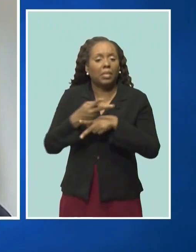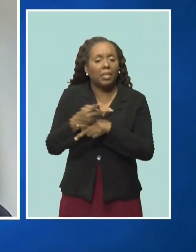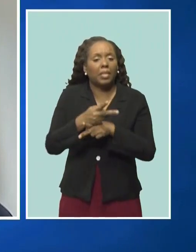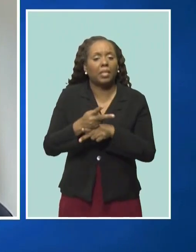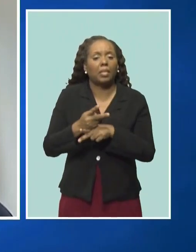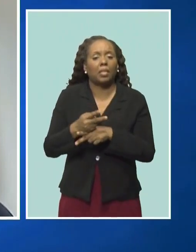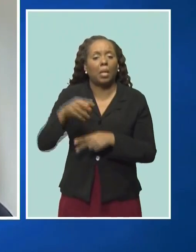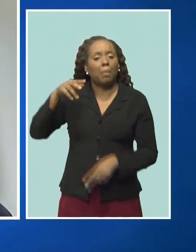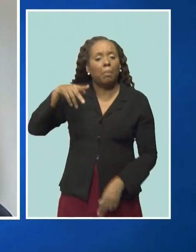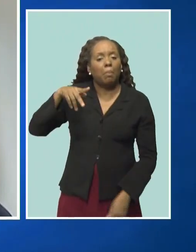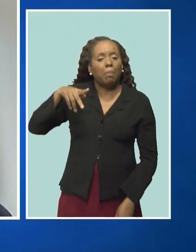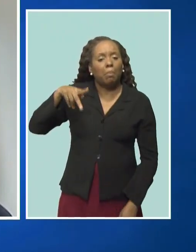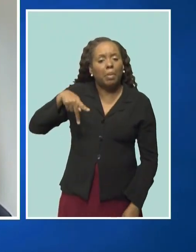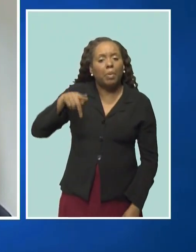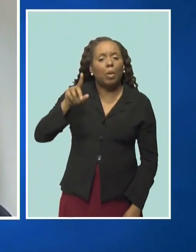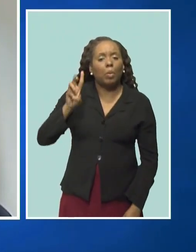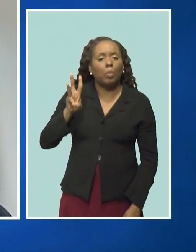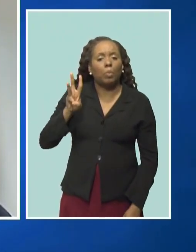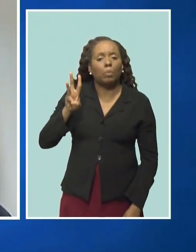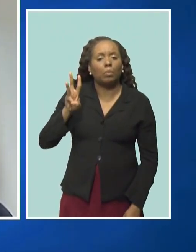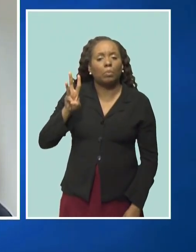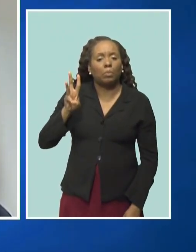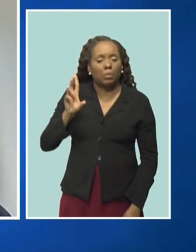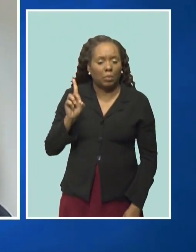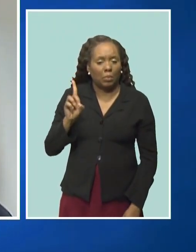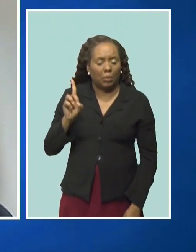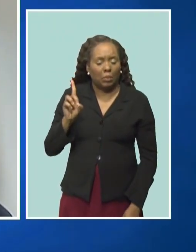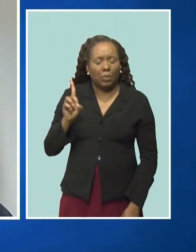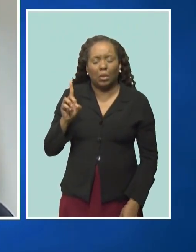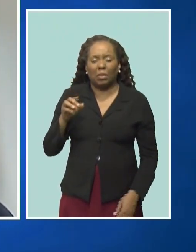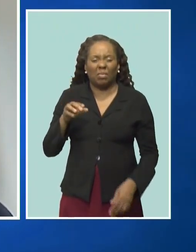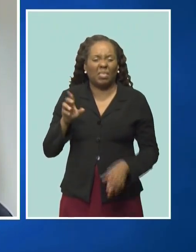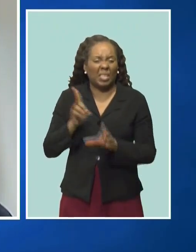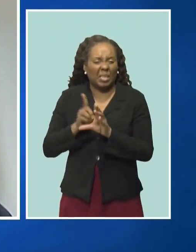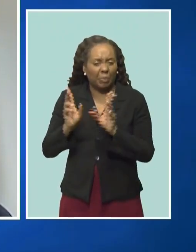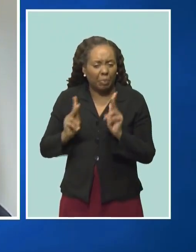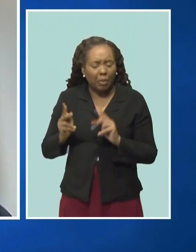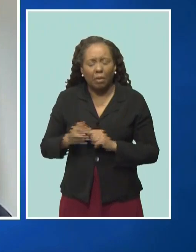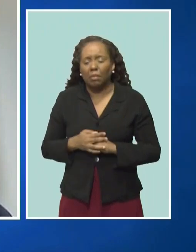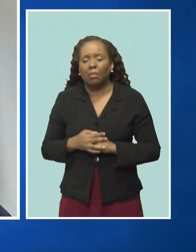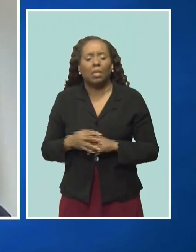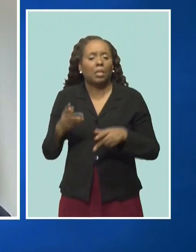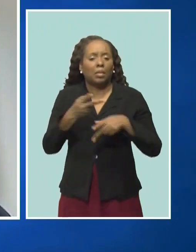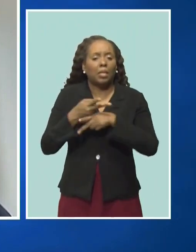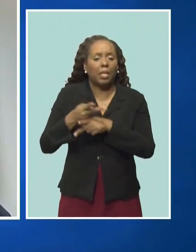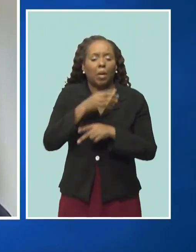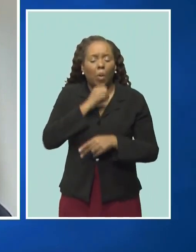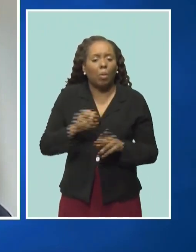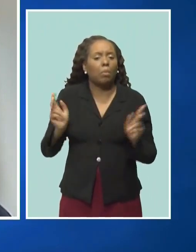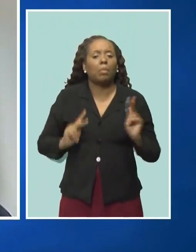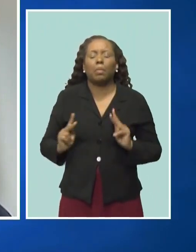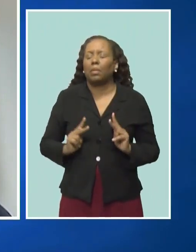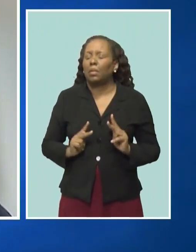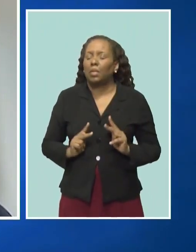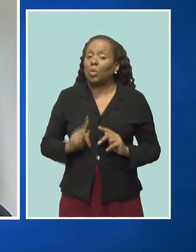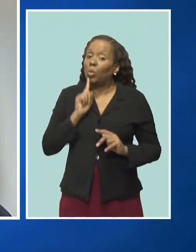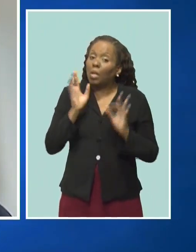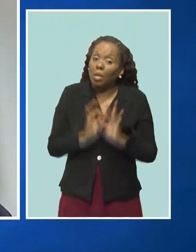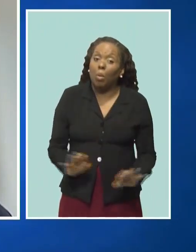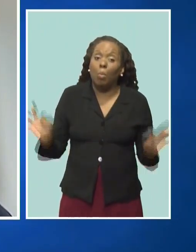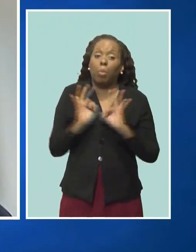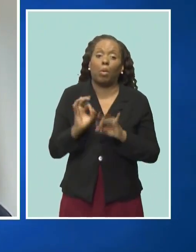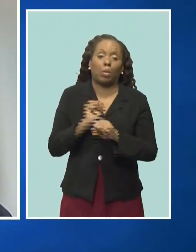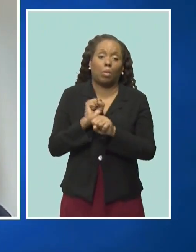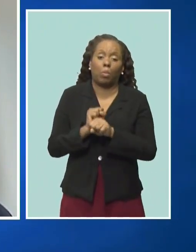of those who are elderly, that this work is recognized, that it is valued, and that it